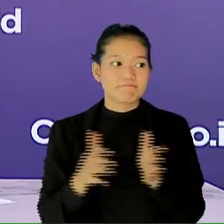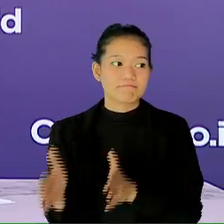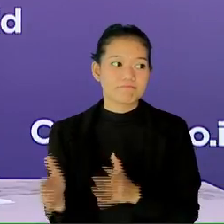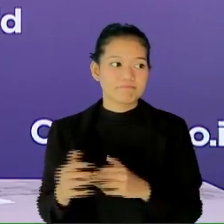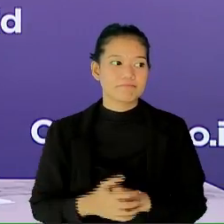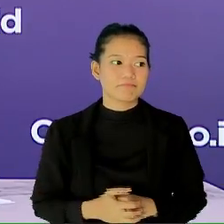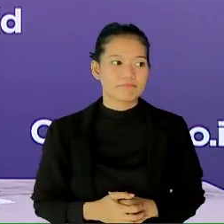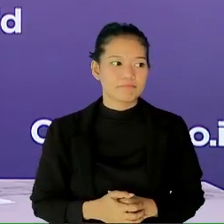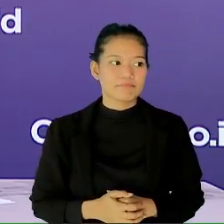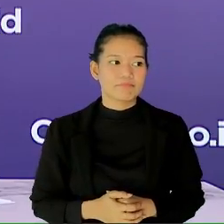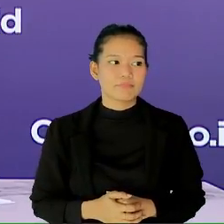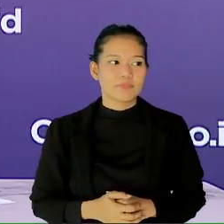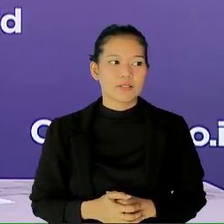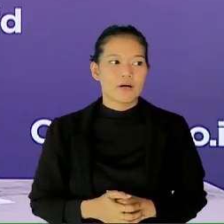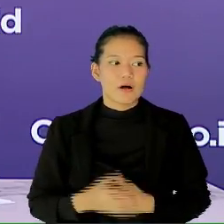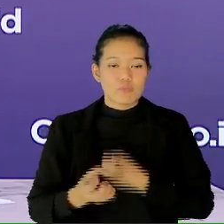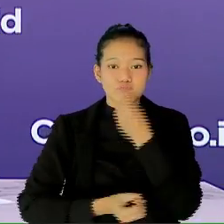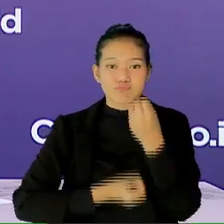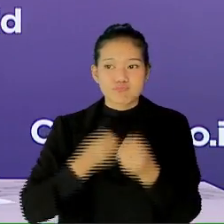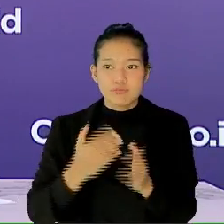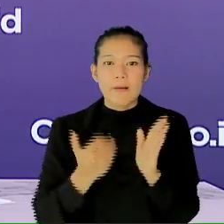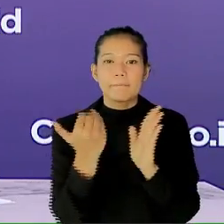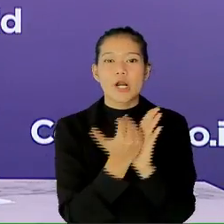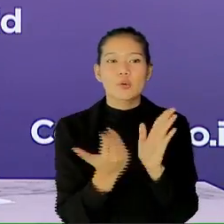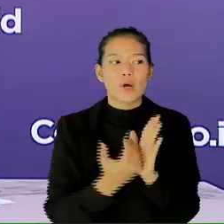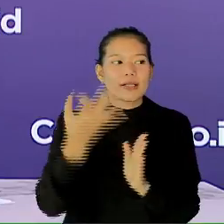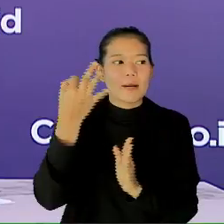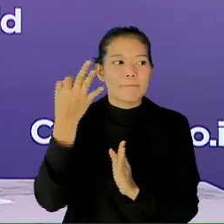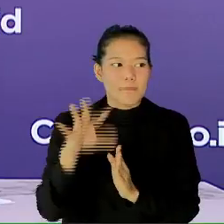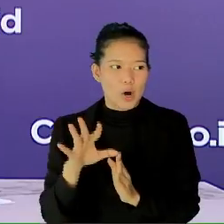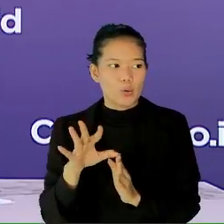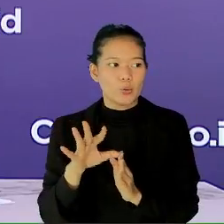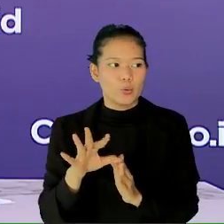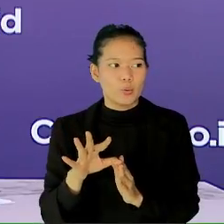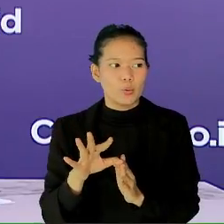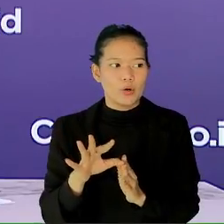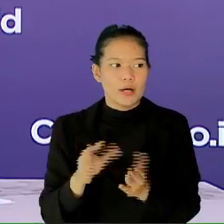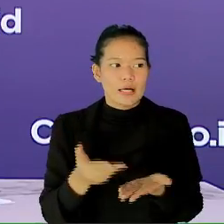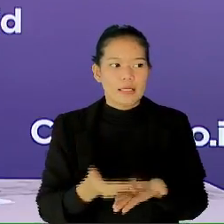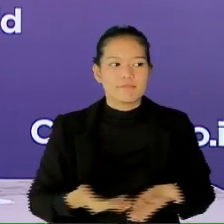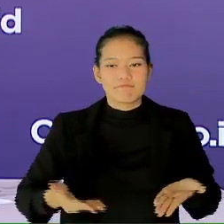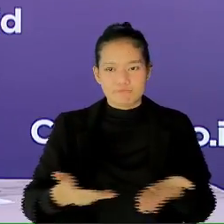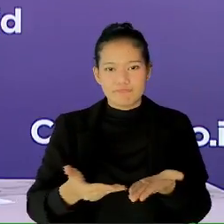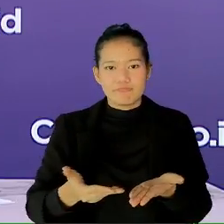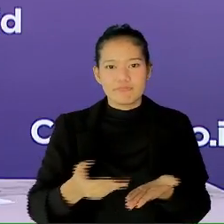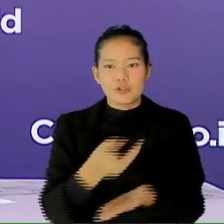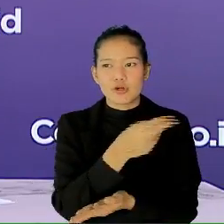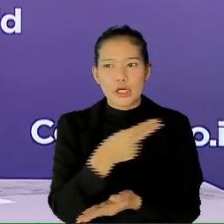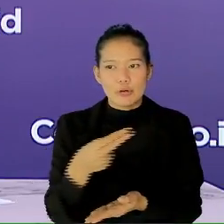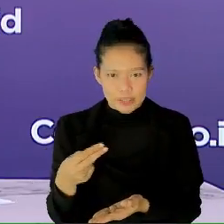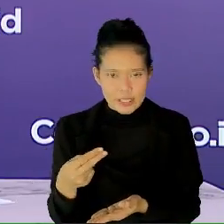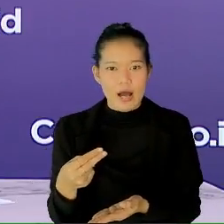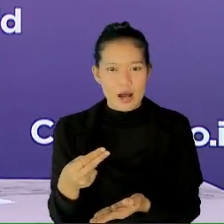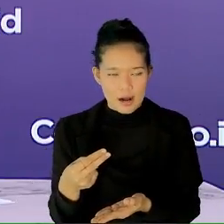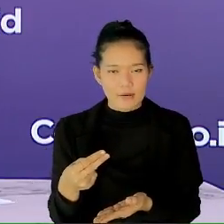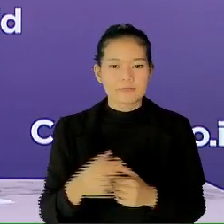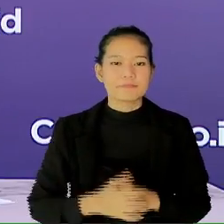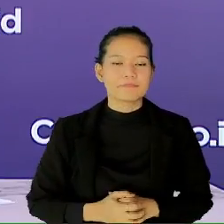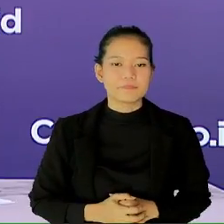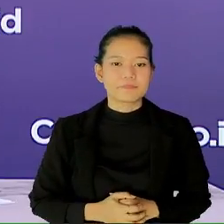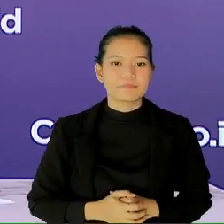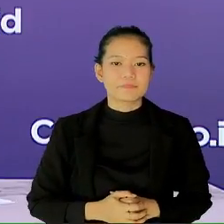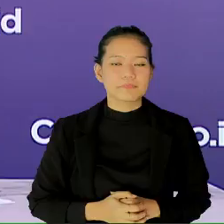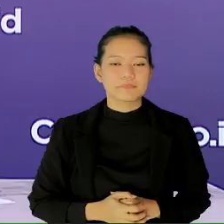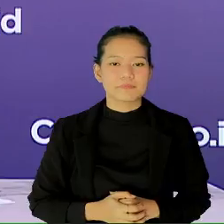Next, I will explain the updated policy regarding the administrative requirements applicable in